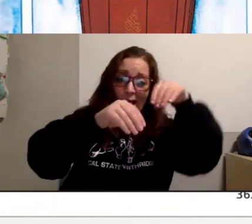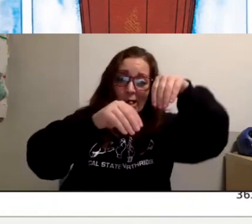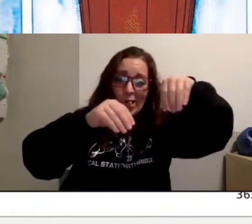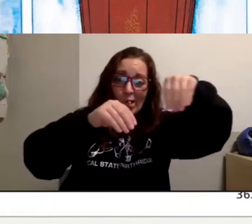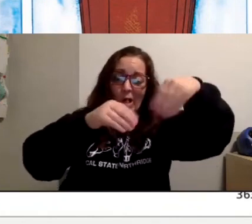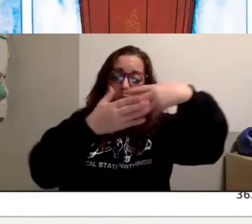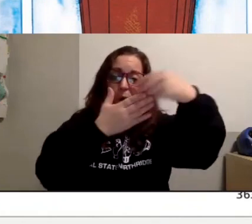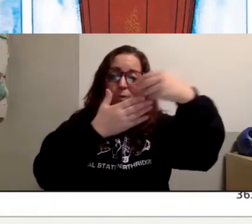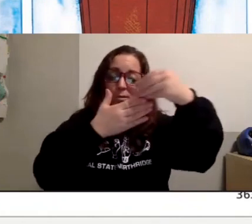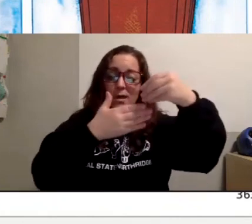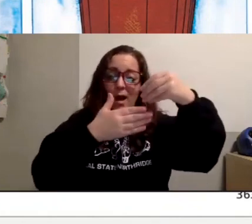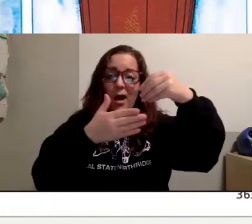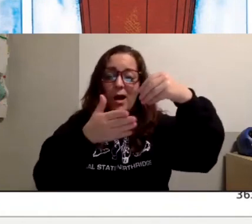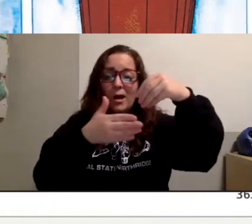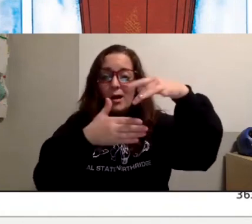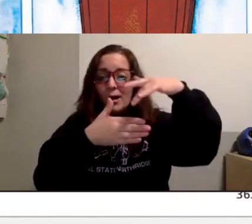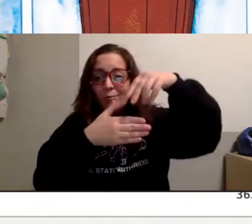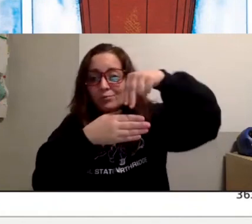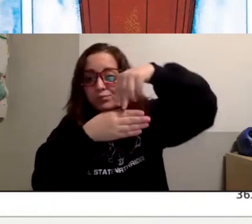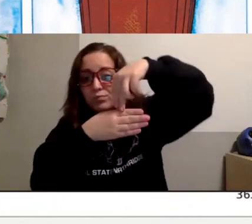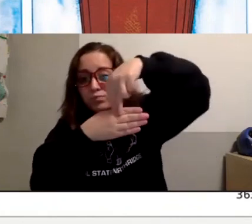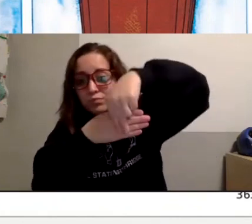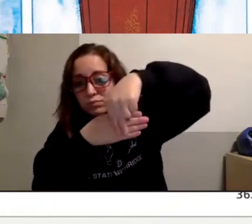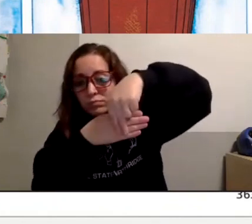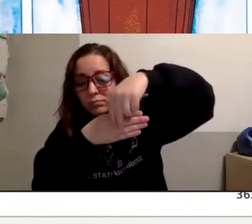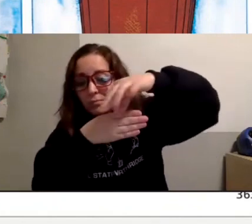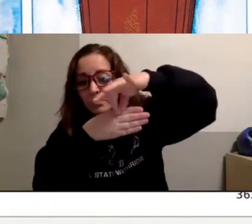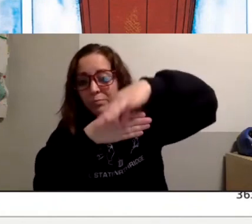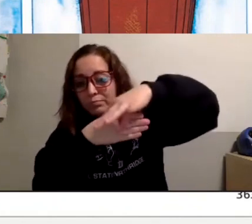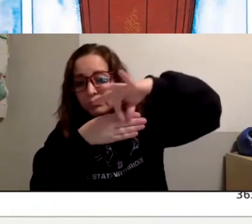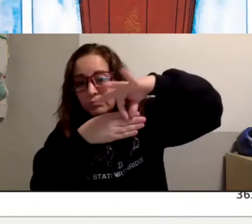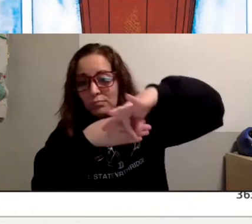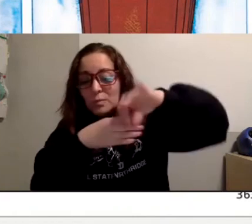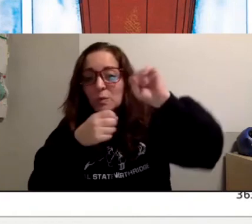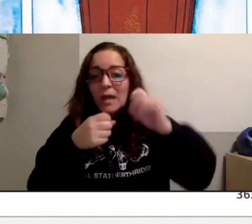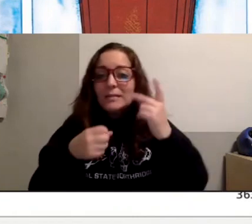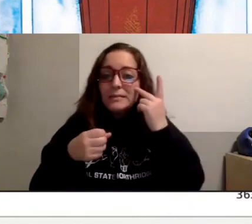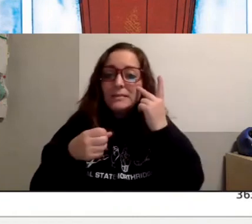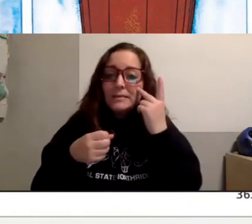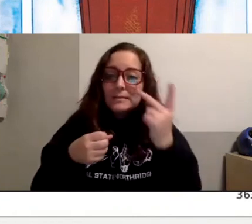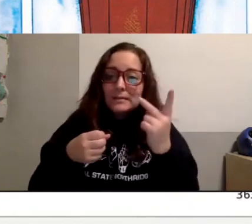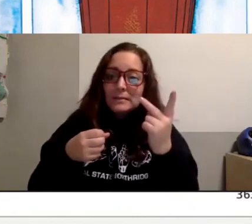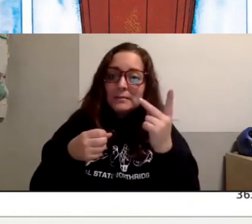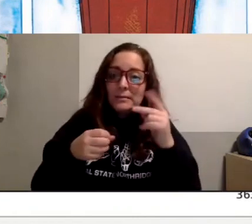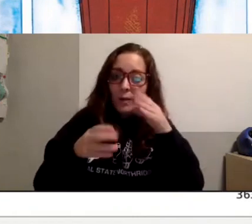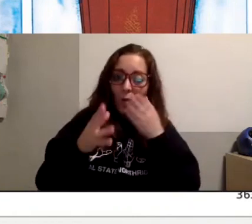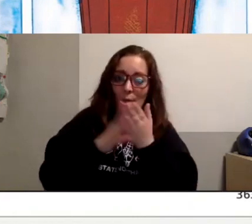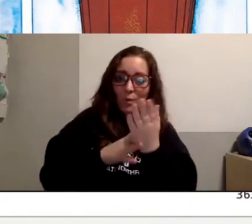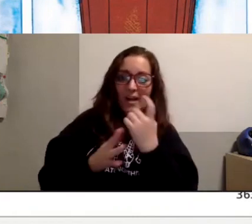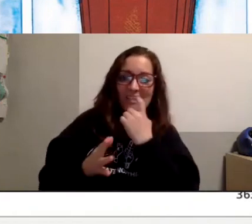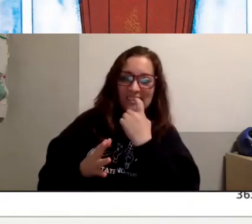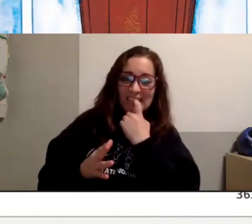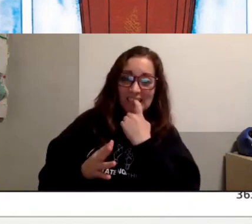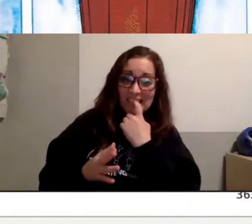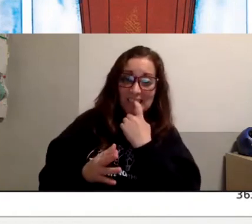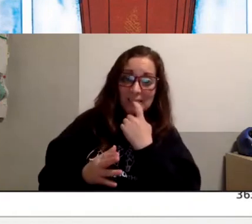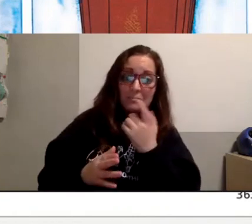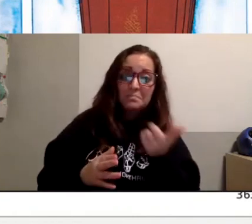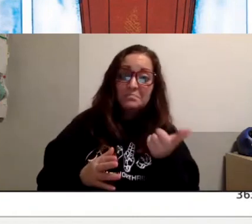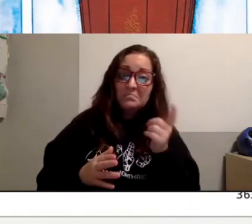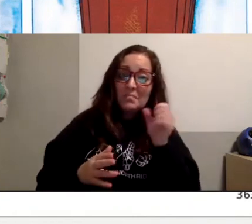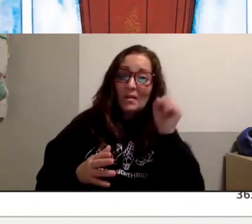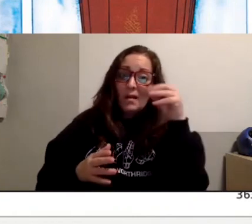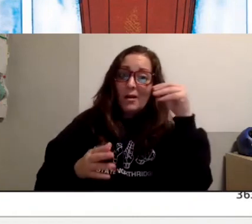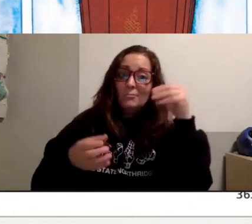and then put the seed on the outside of the paper towel against the glass inside the cup. So then you can see through